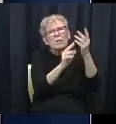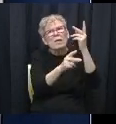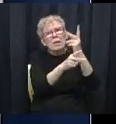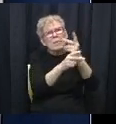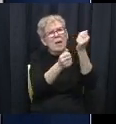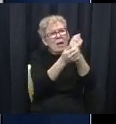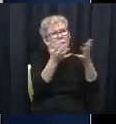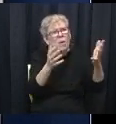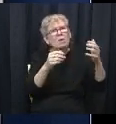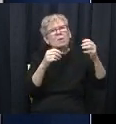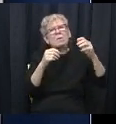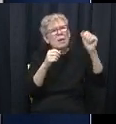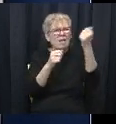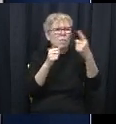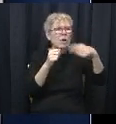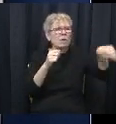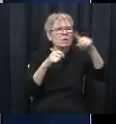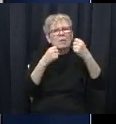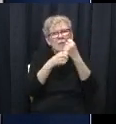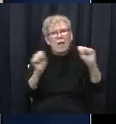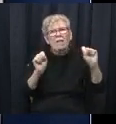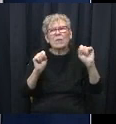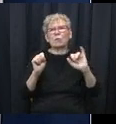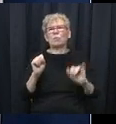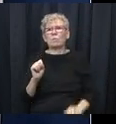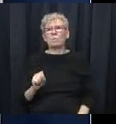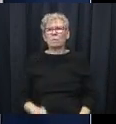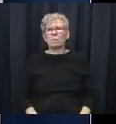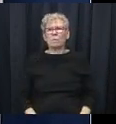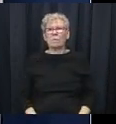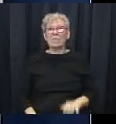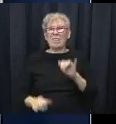2 to 3 months on vaccine